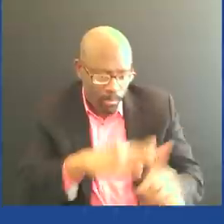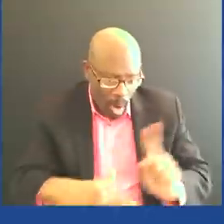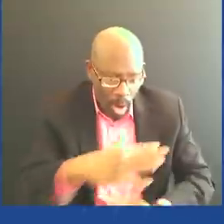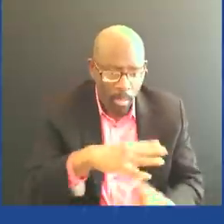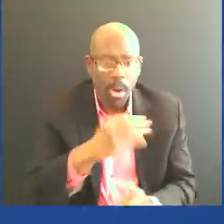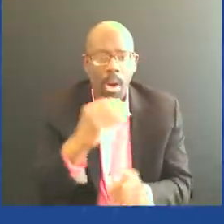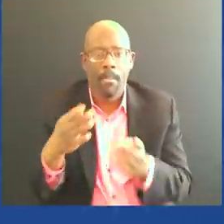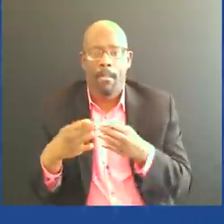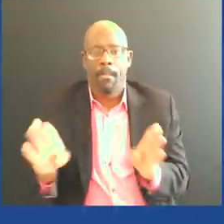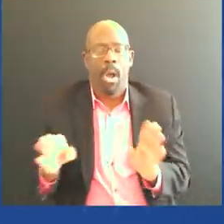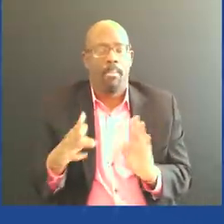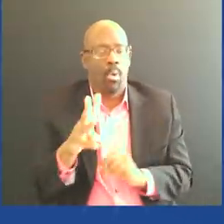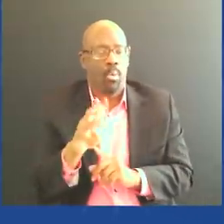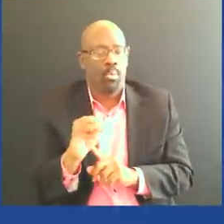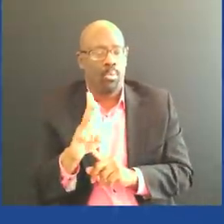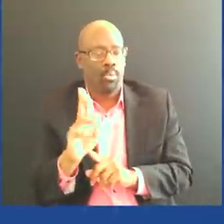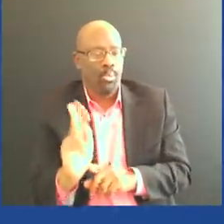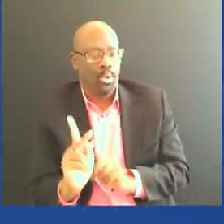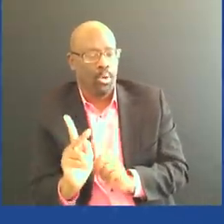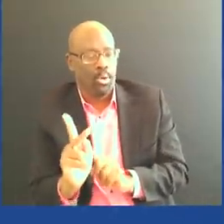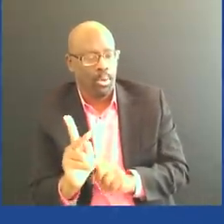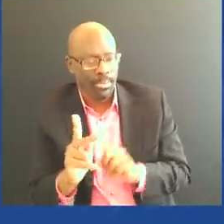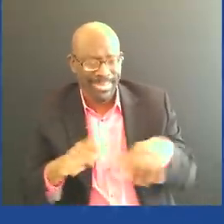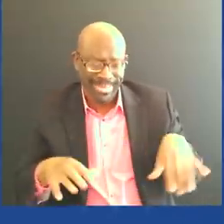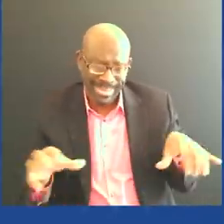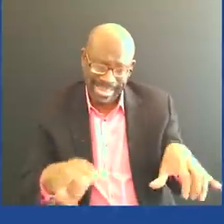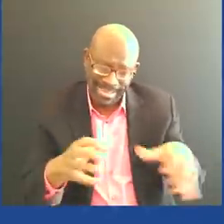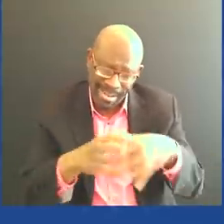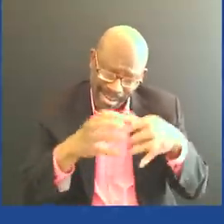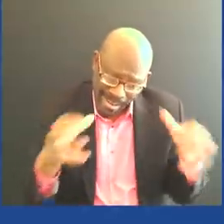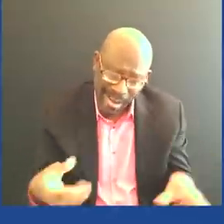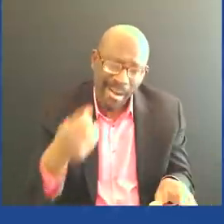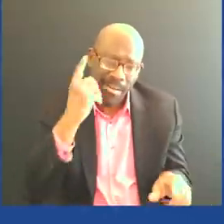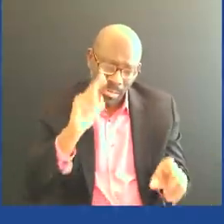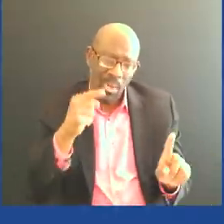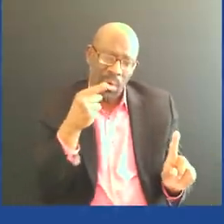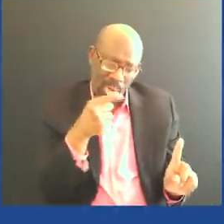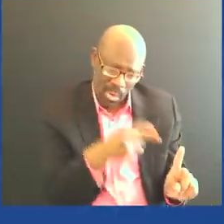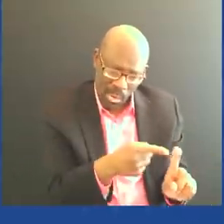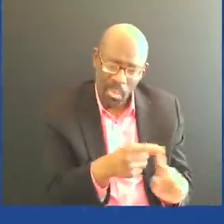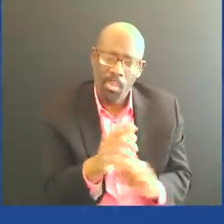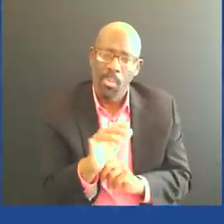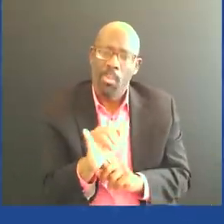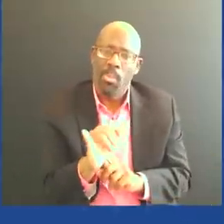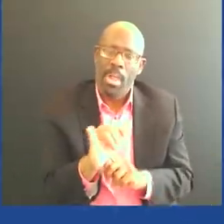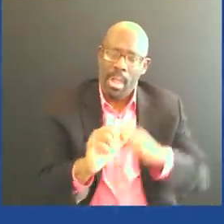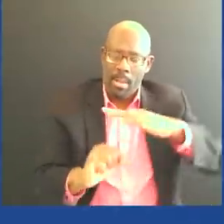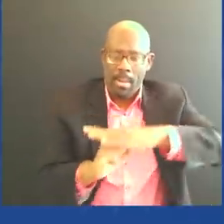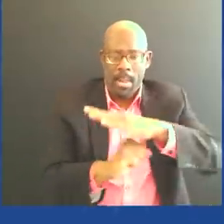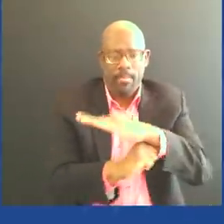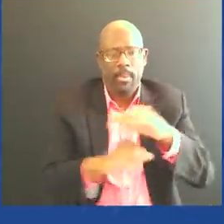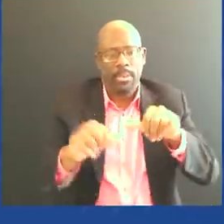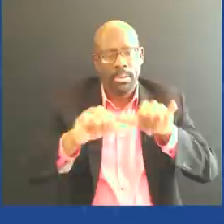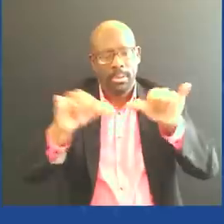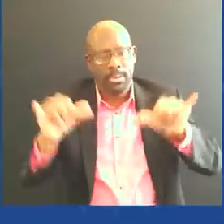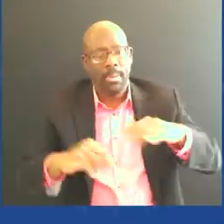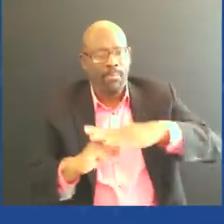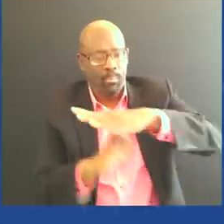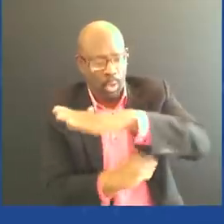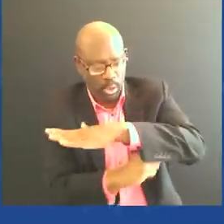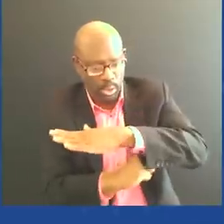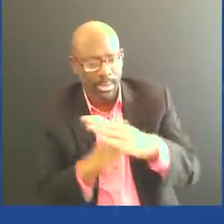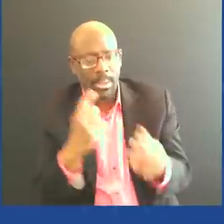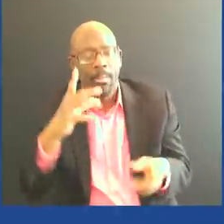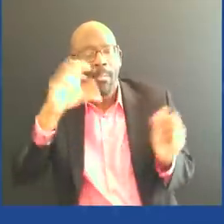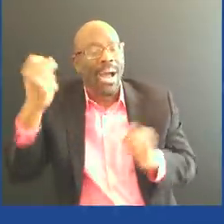bill signed into law by President Biden in this December. He is also a senior member and a former chairman of the Senate Committee